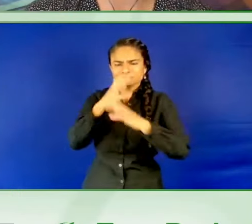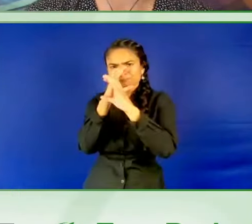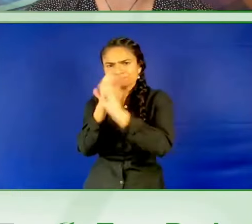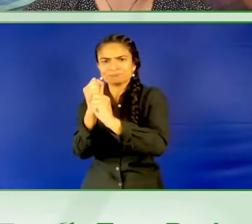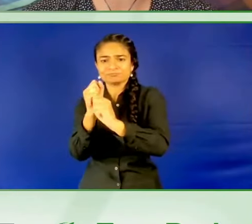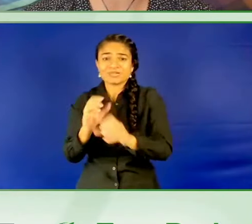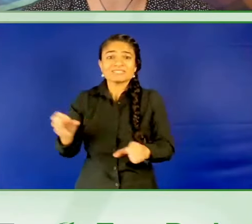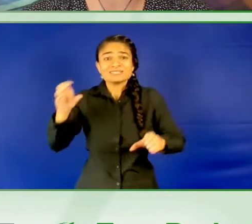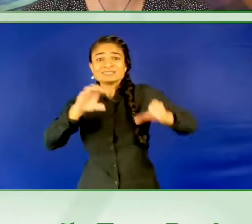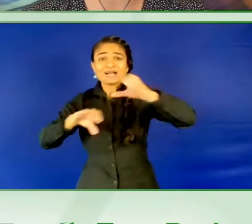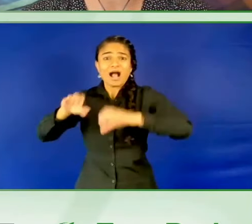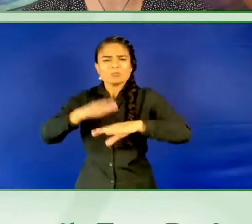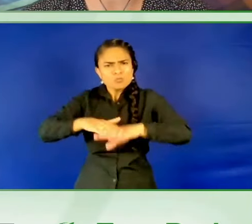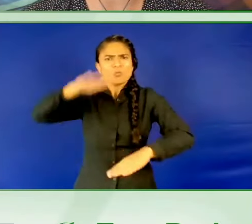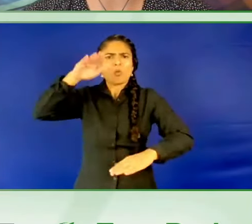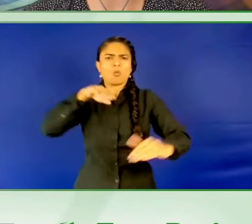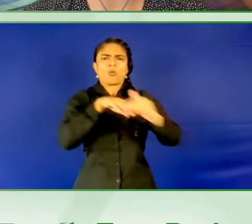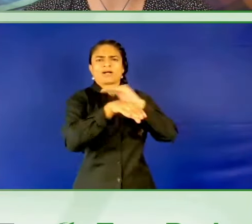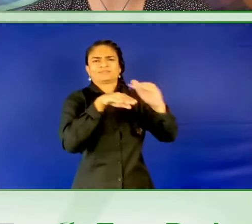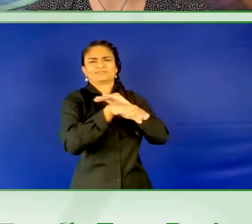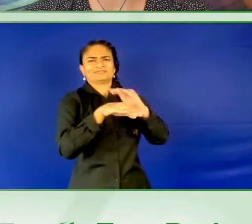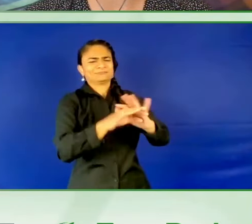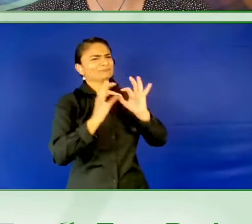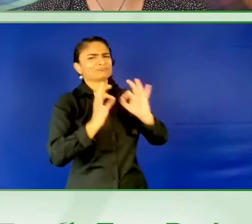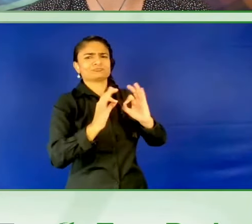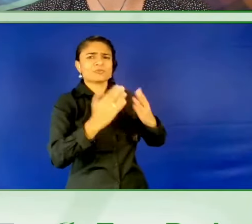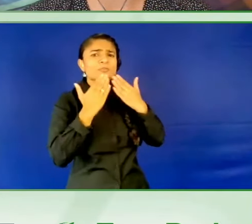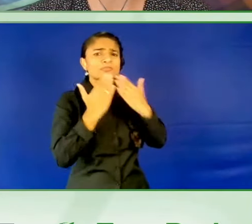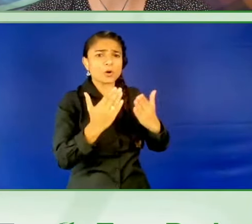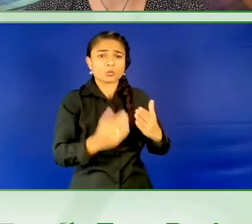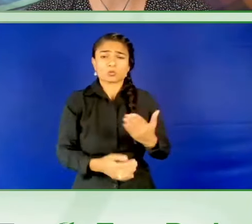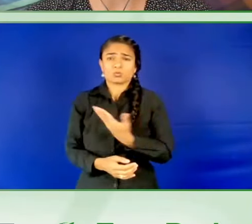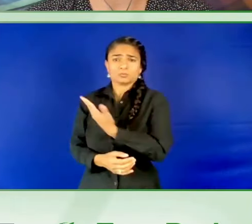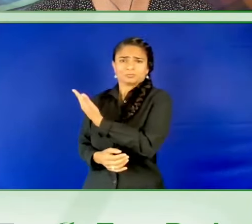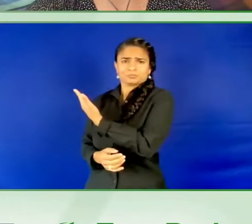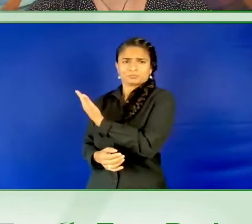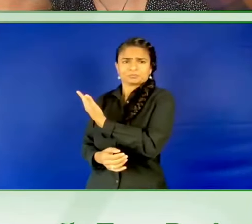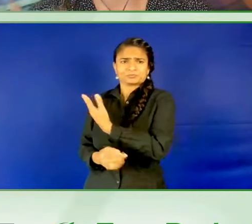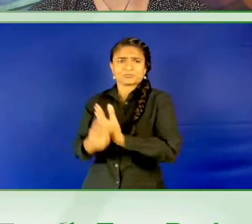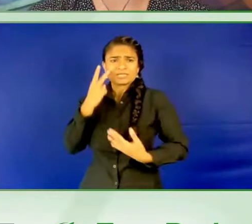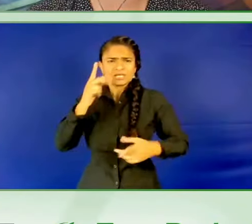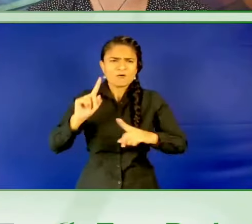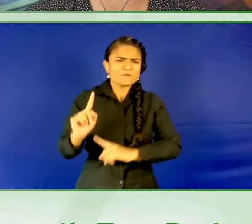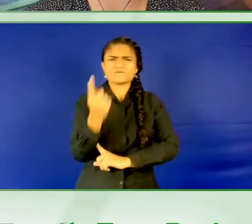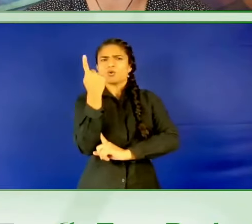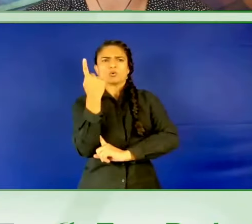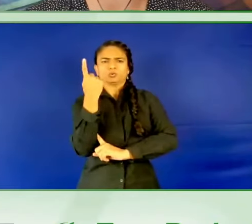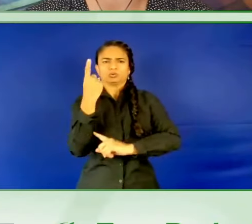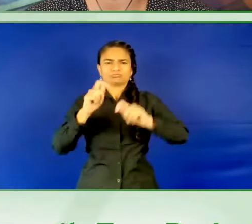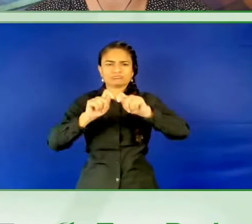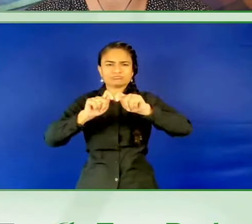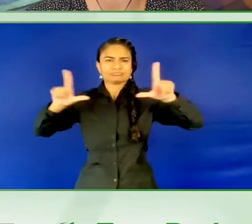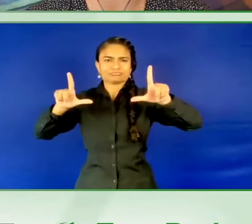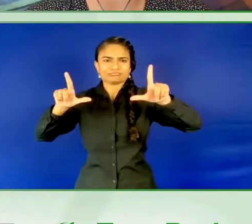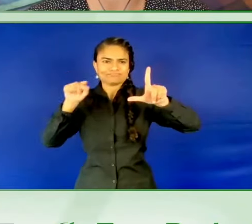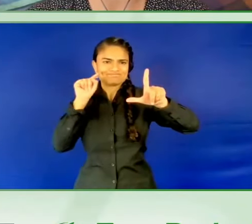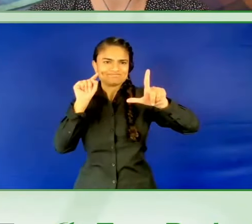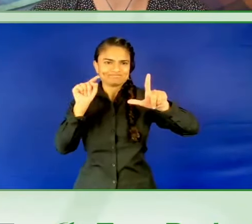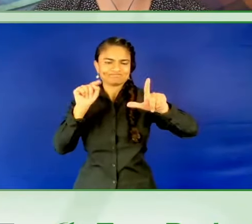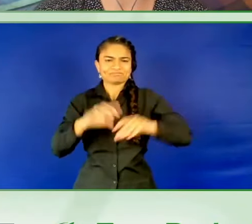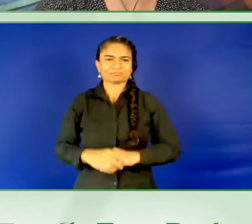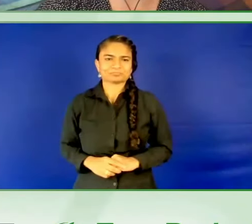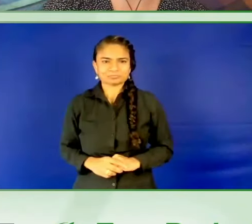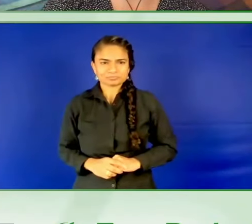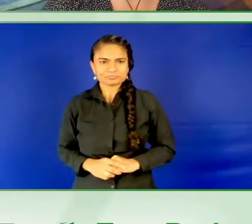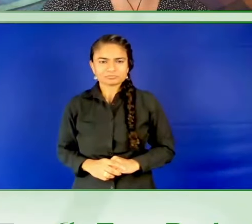zoom of two people touching a tactile model of the solar system during that first activity that I told you